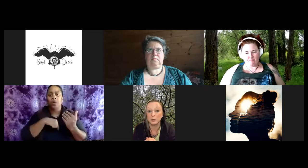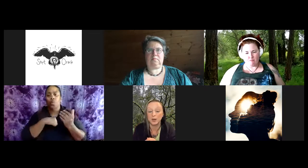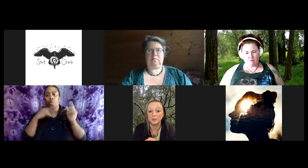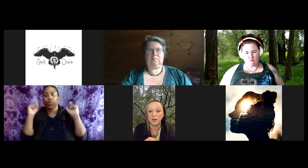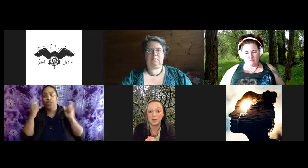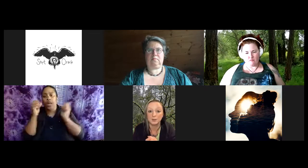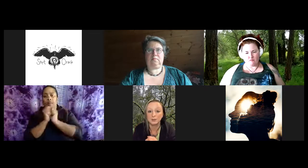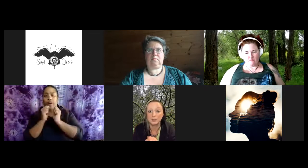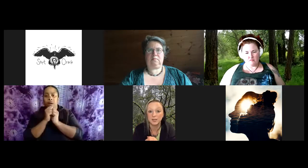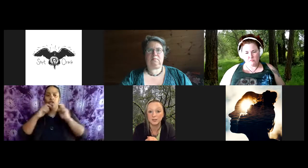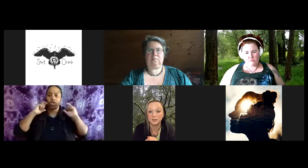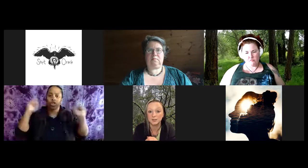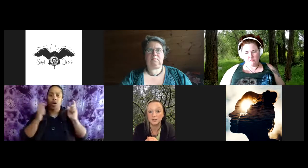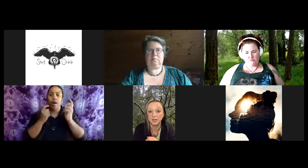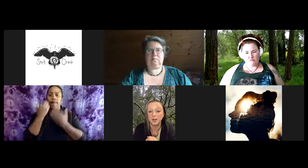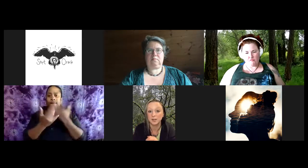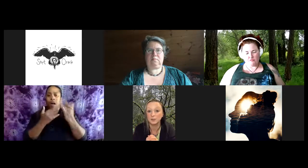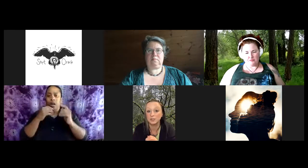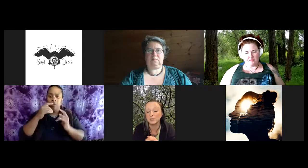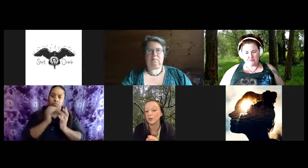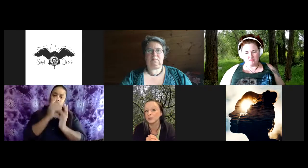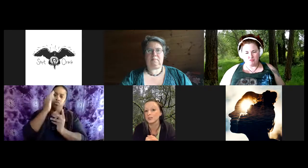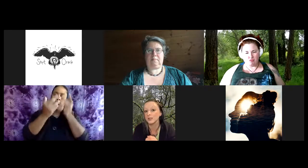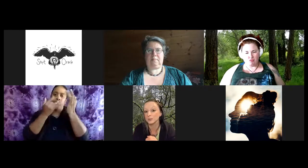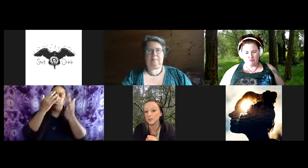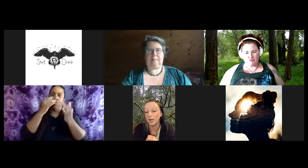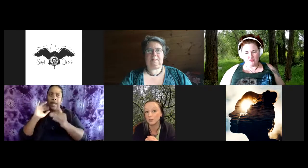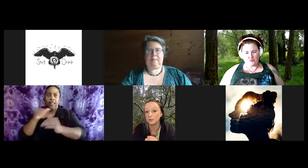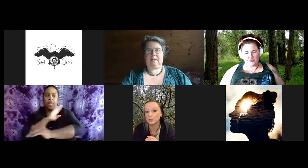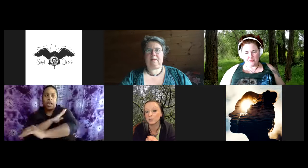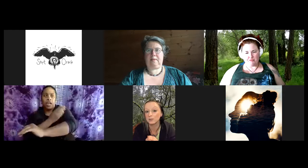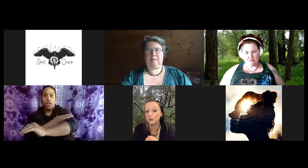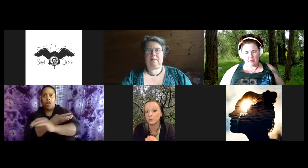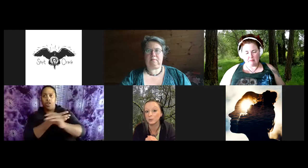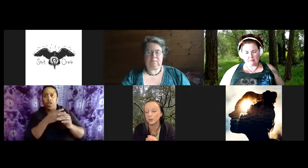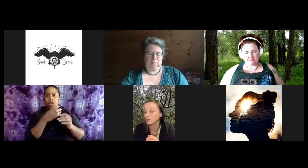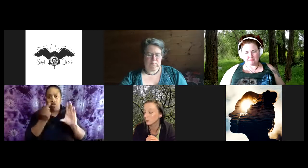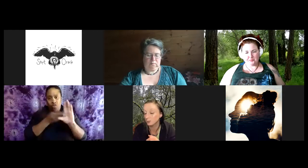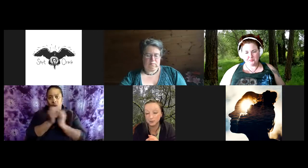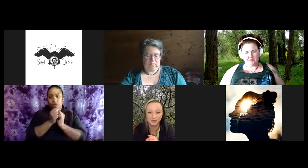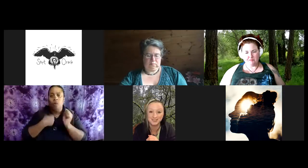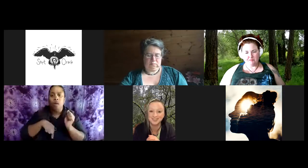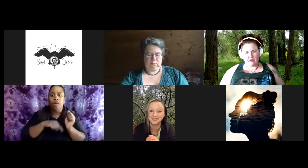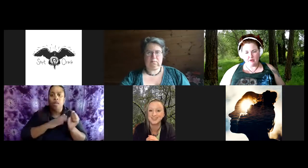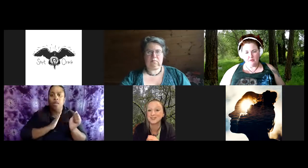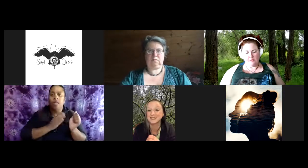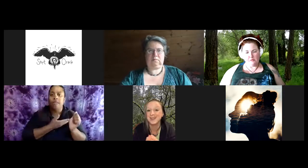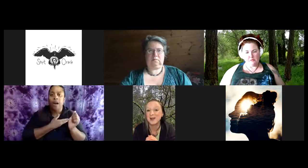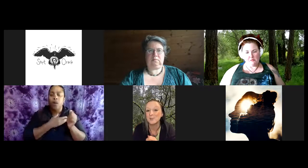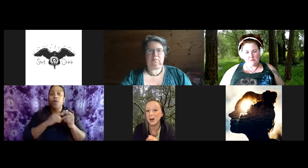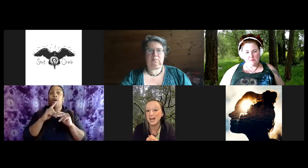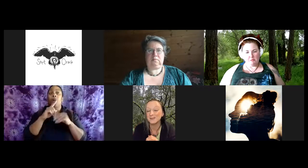with bonfires, and their energy coincides with ours. And so once people start to light